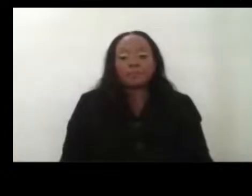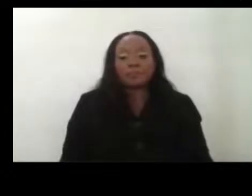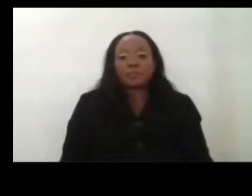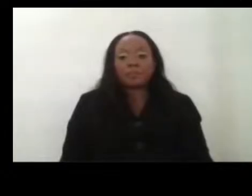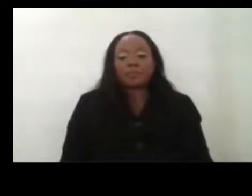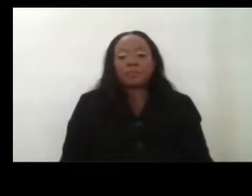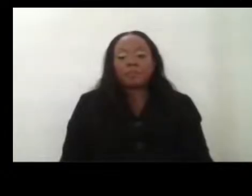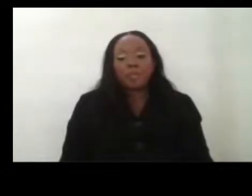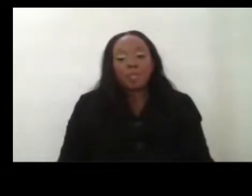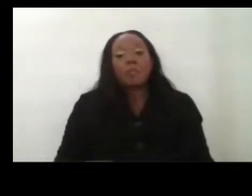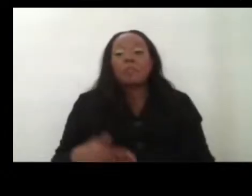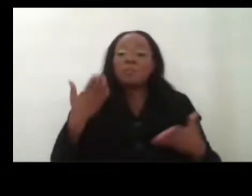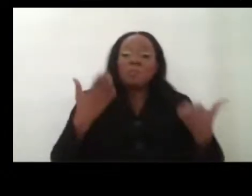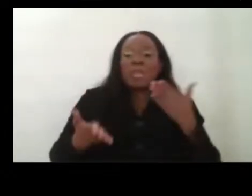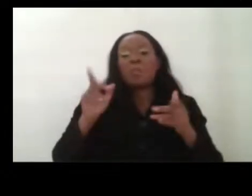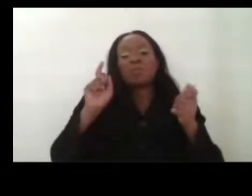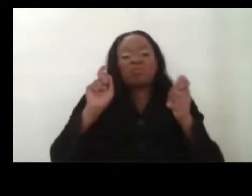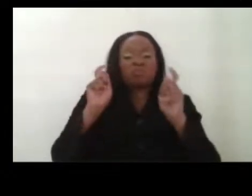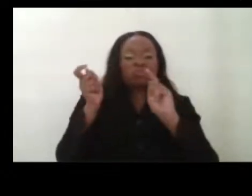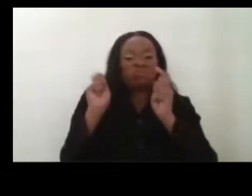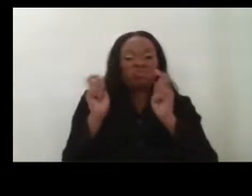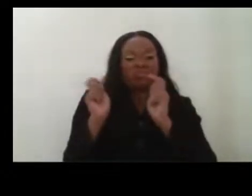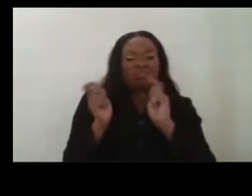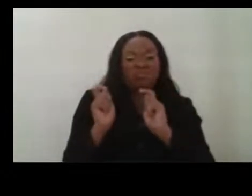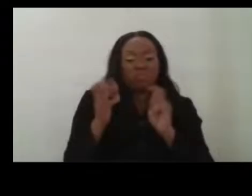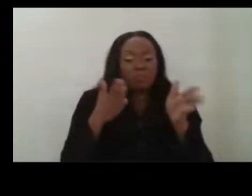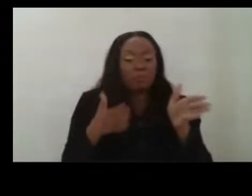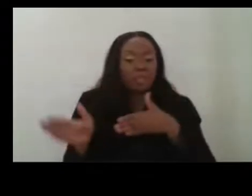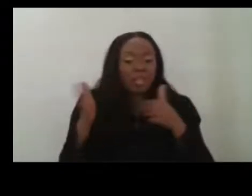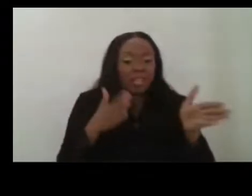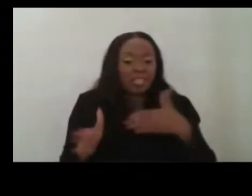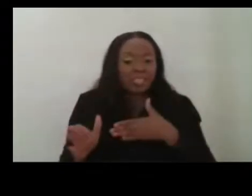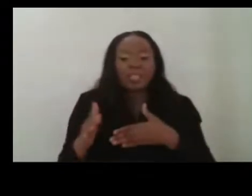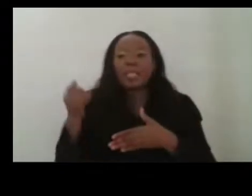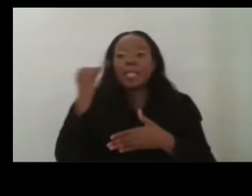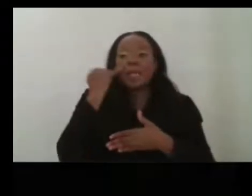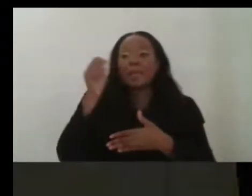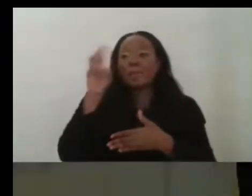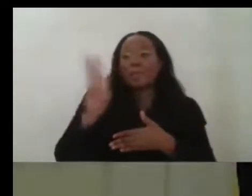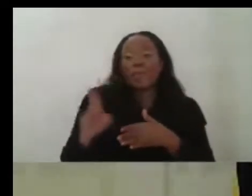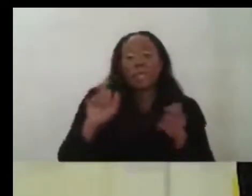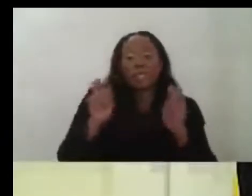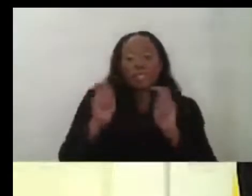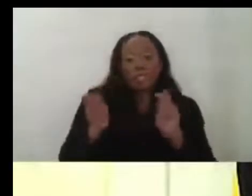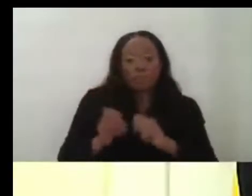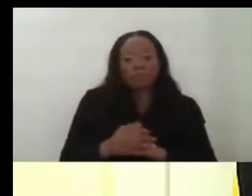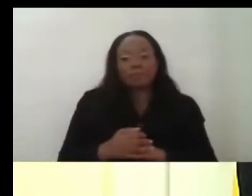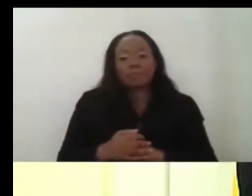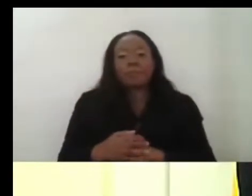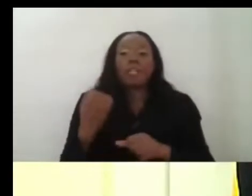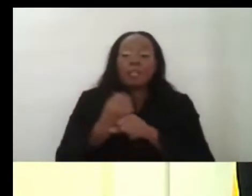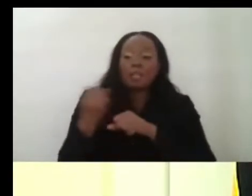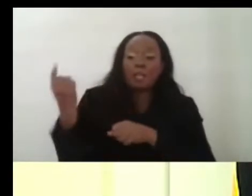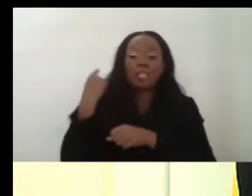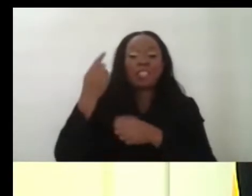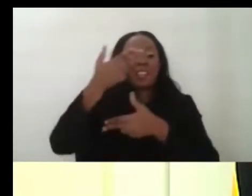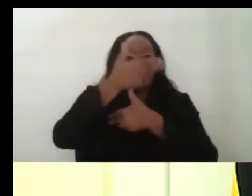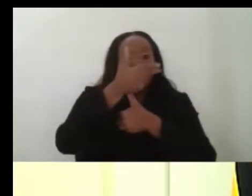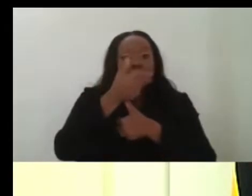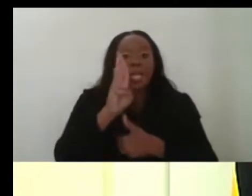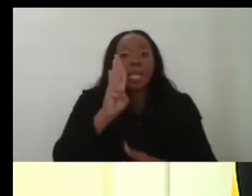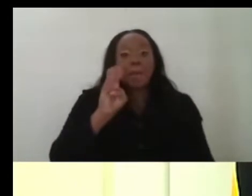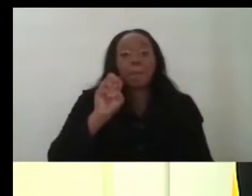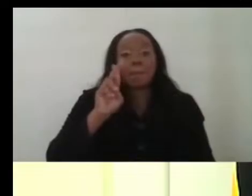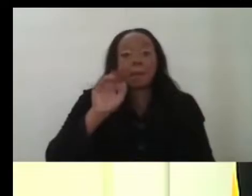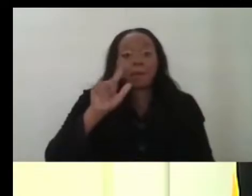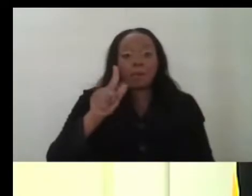patterns of the weather systems with which you are now faced. Hurricane Beryl last year was testimony to that. It was evidence that what we